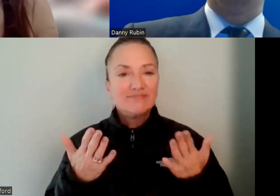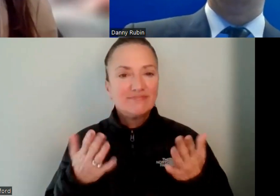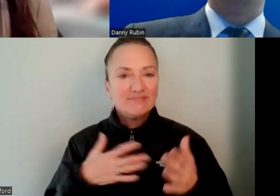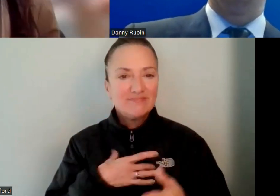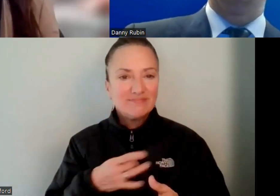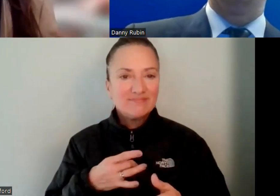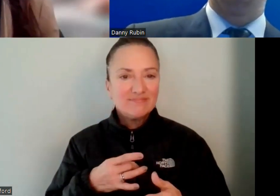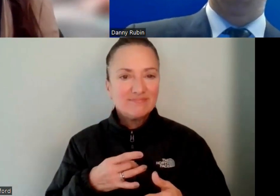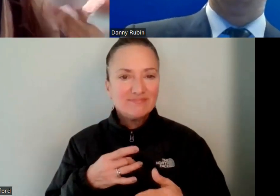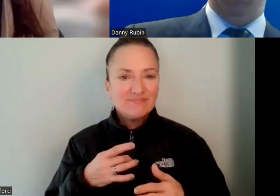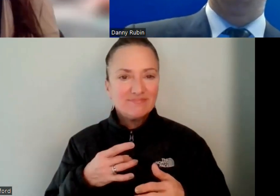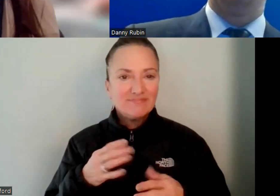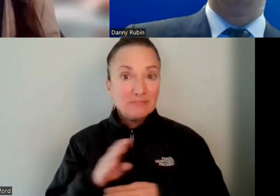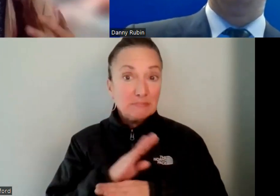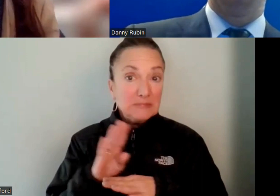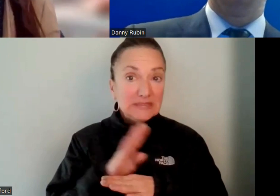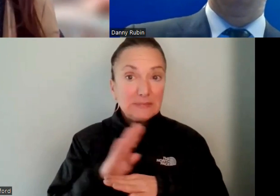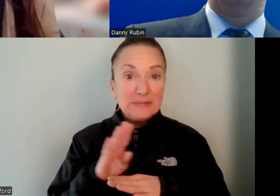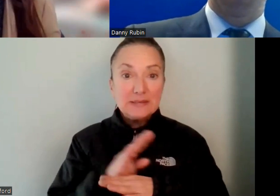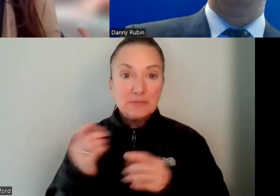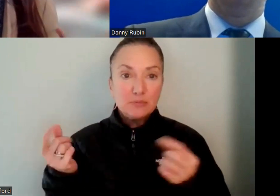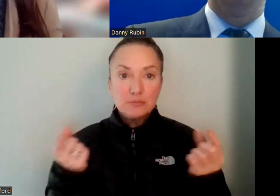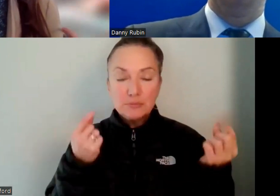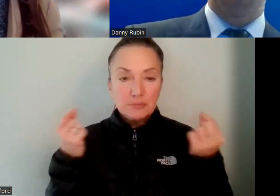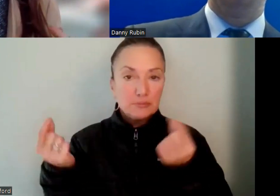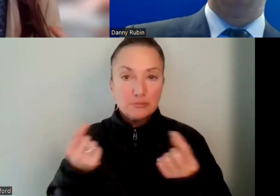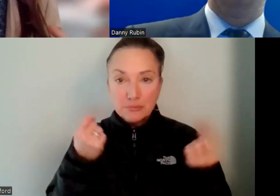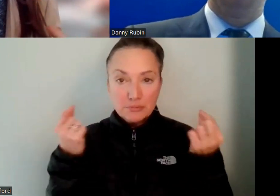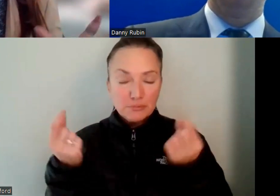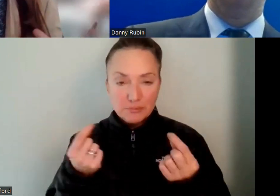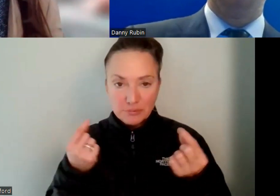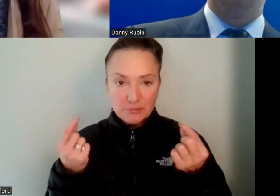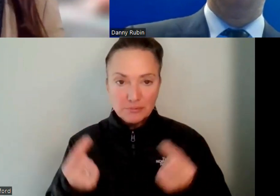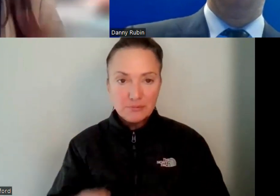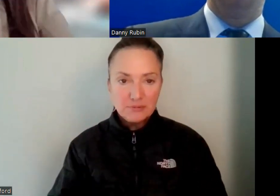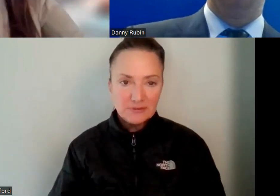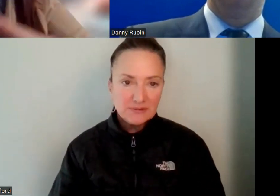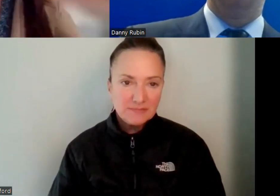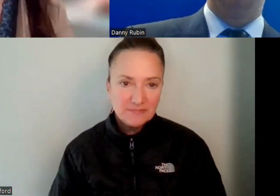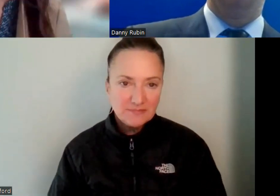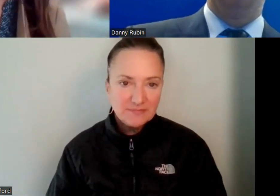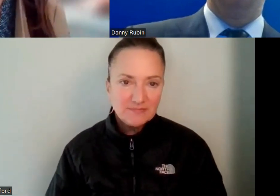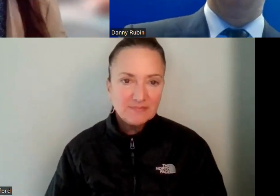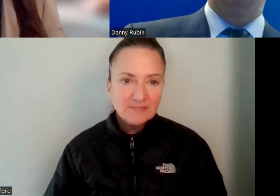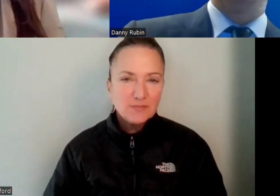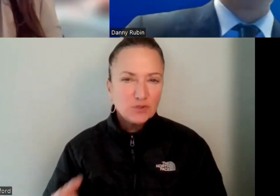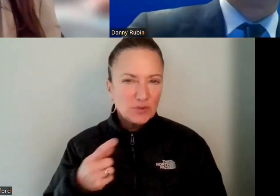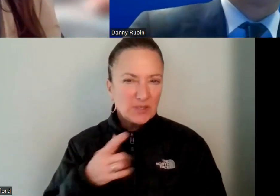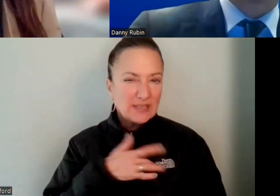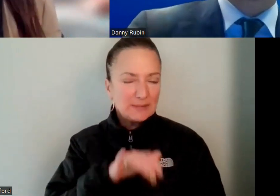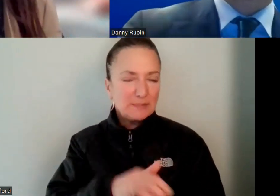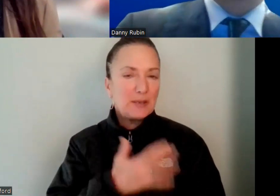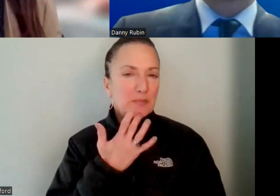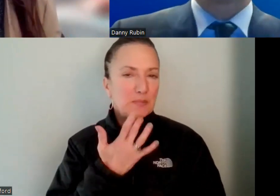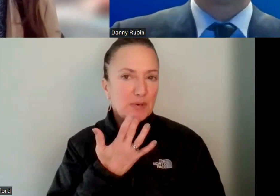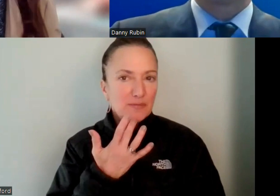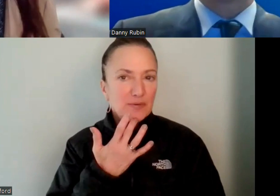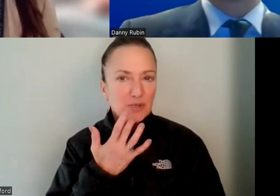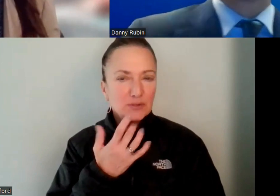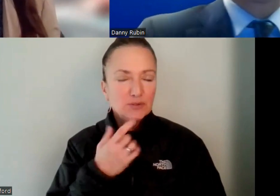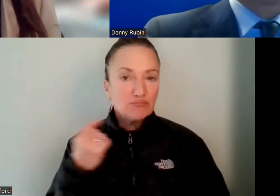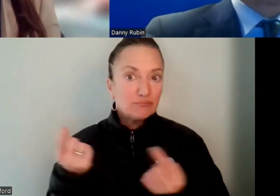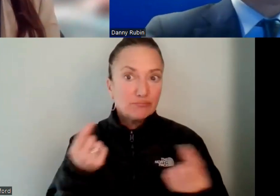I have to be at like something that's always requiring me to run over here, run over there, getting things done